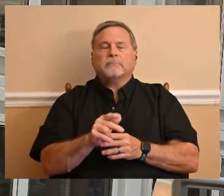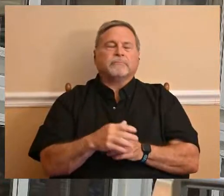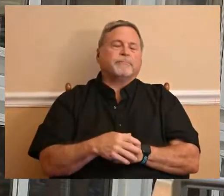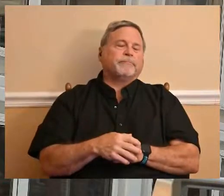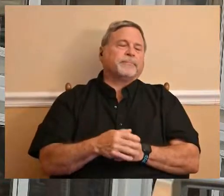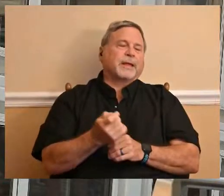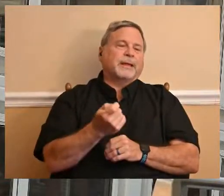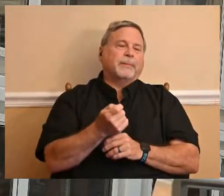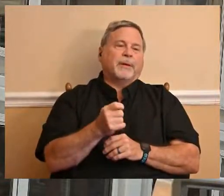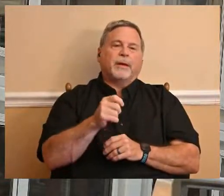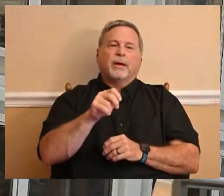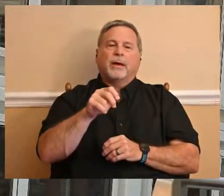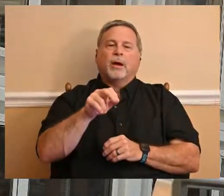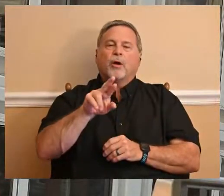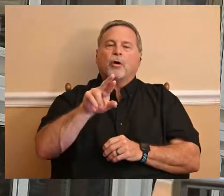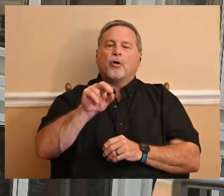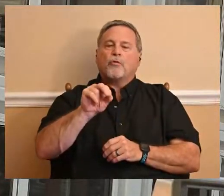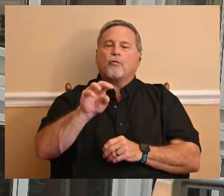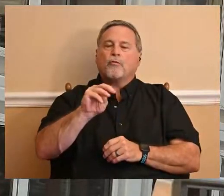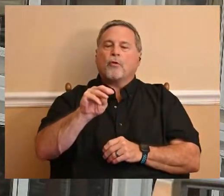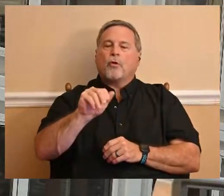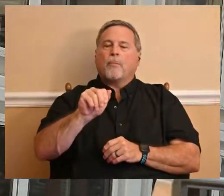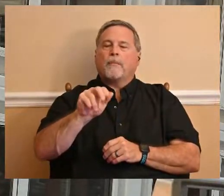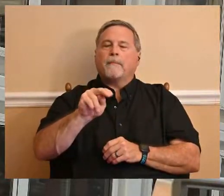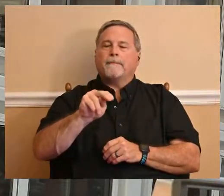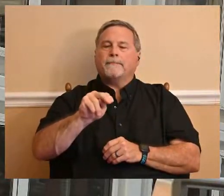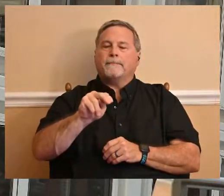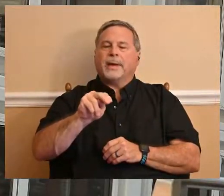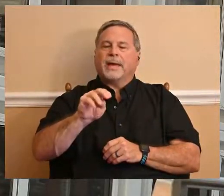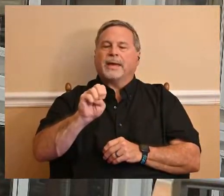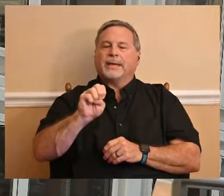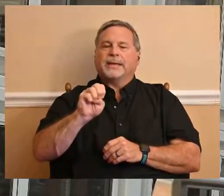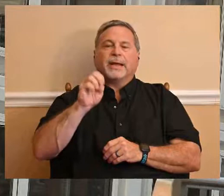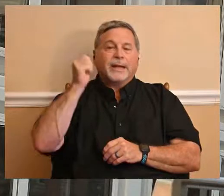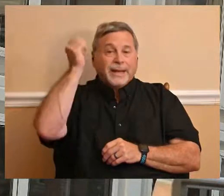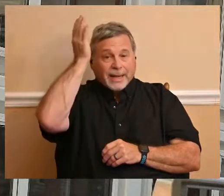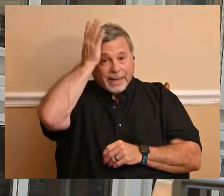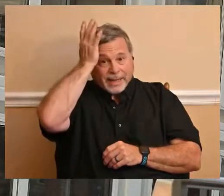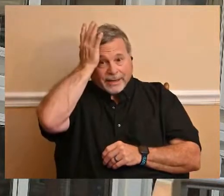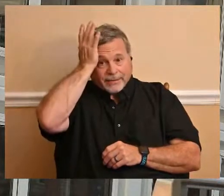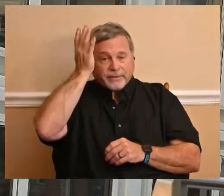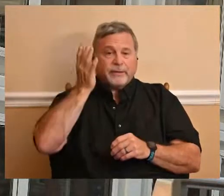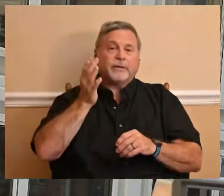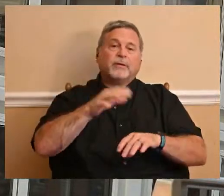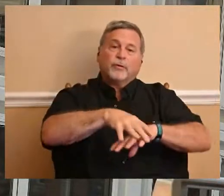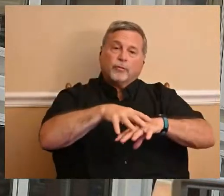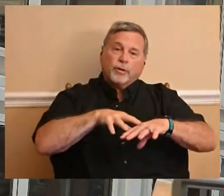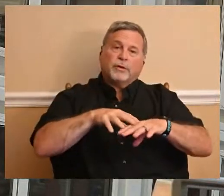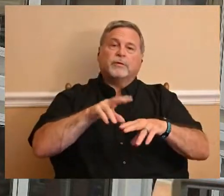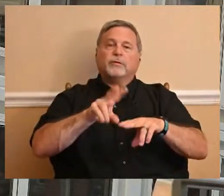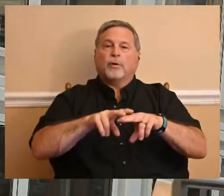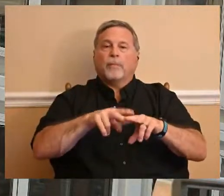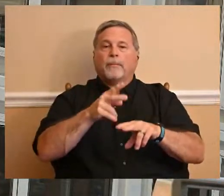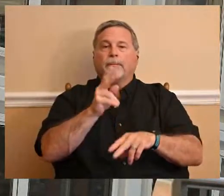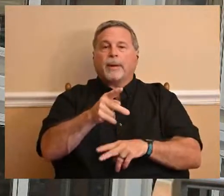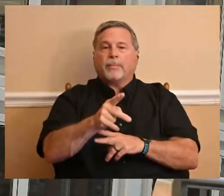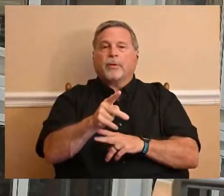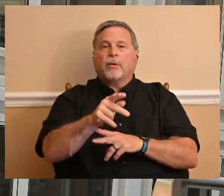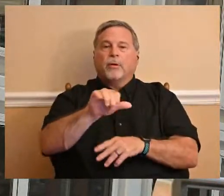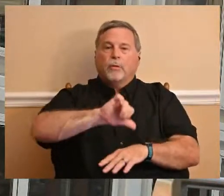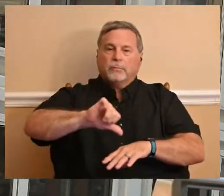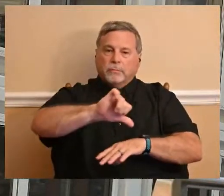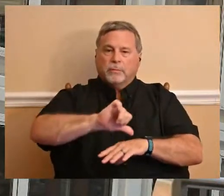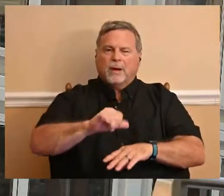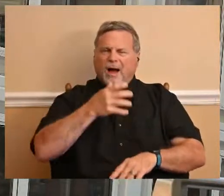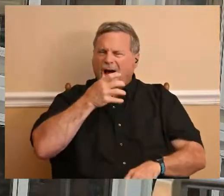bit of romaine lettuce. We're going to grill it on the grill. We'll put a little salt, pepper, olive oil, done. I know, hot lettuce